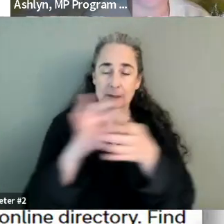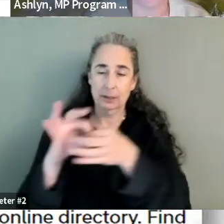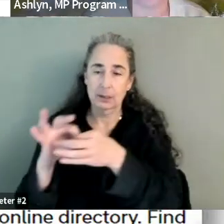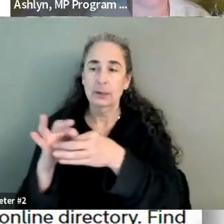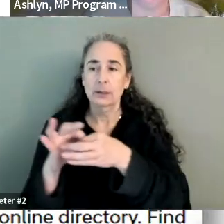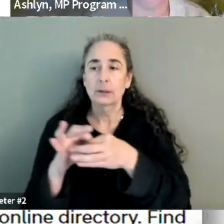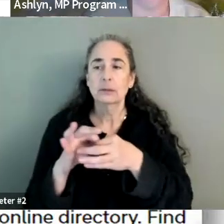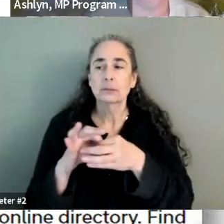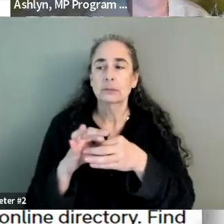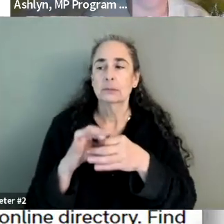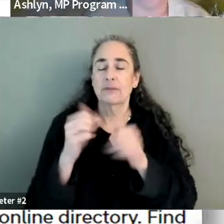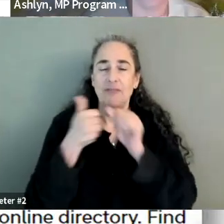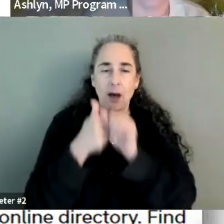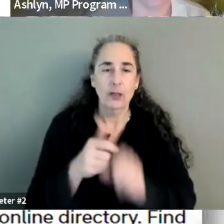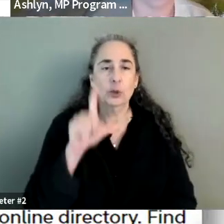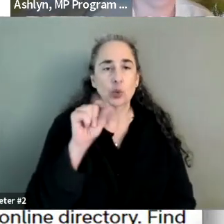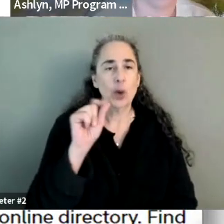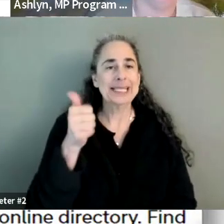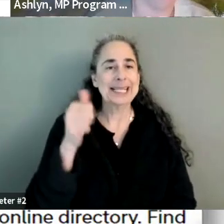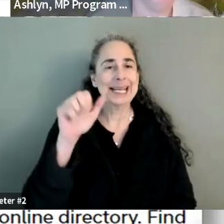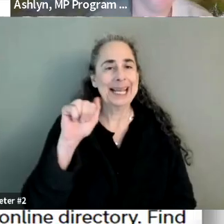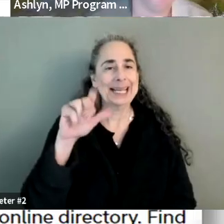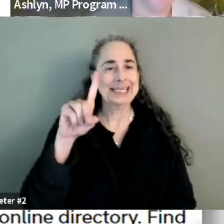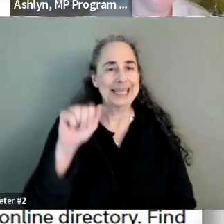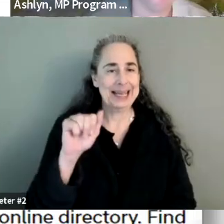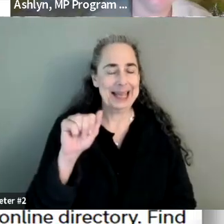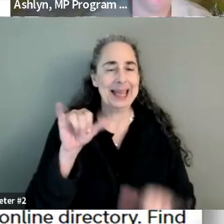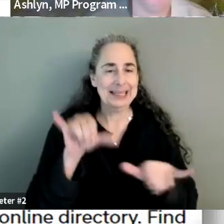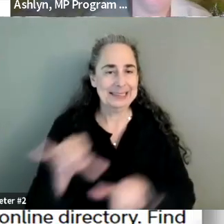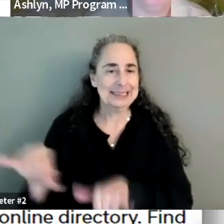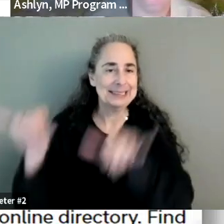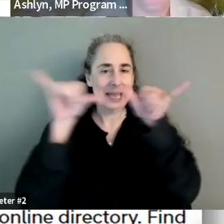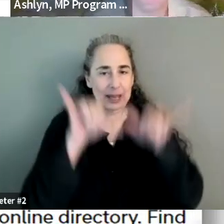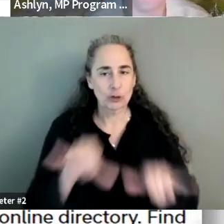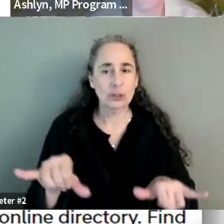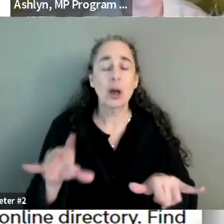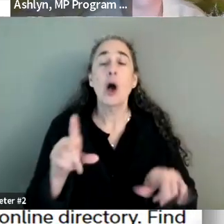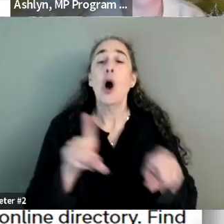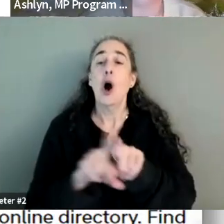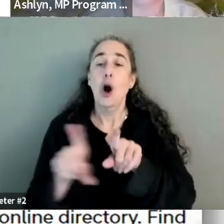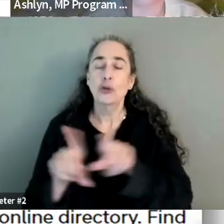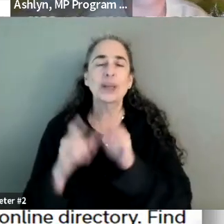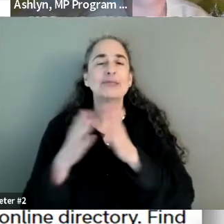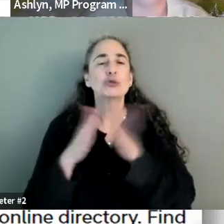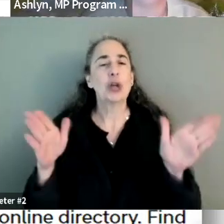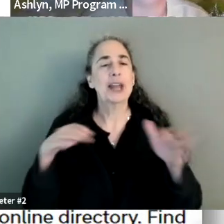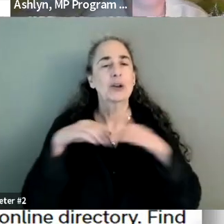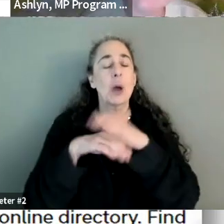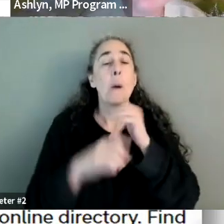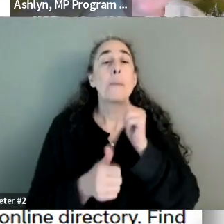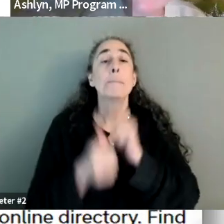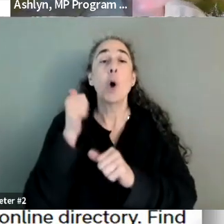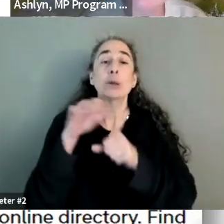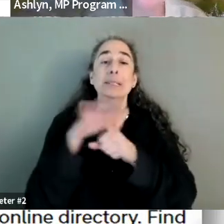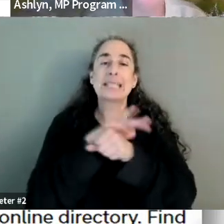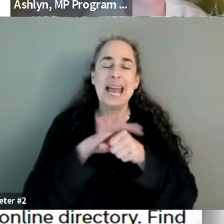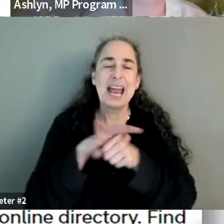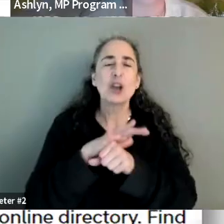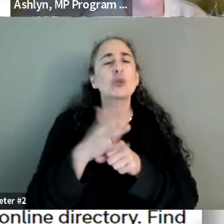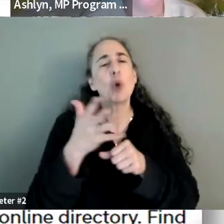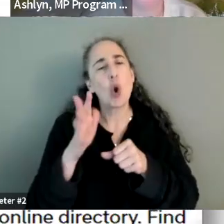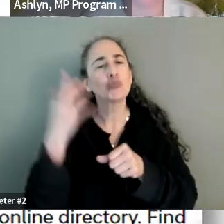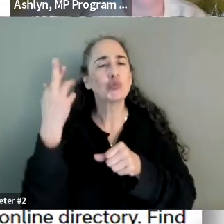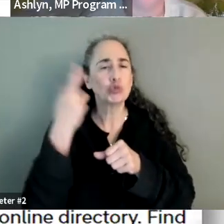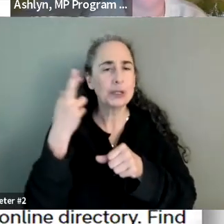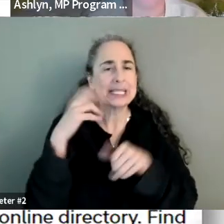the 2010 ADA standards. And then we have generally accessible, which means most areas are reasonably accessible,